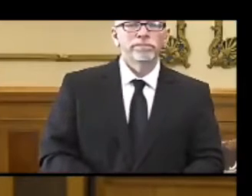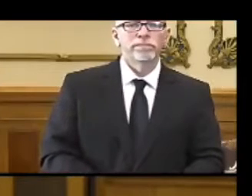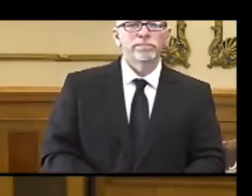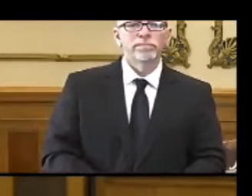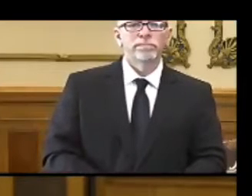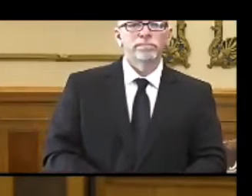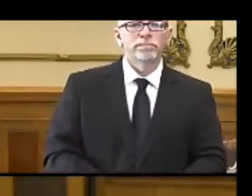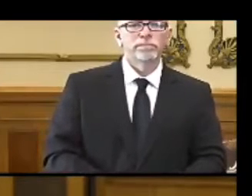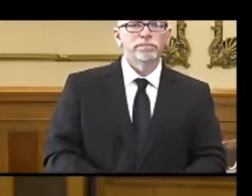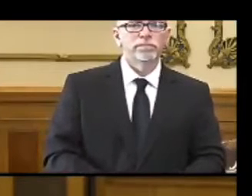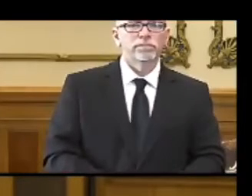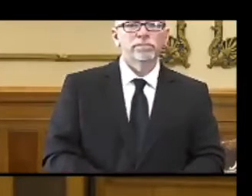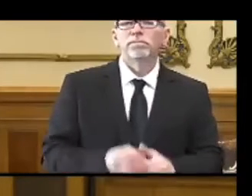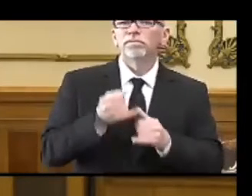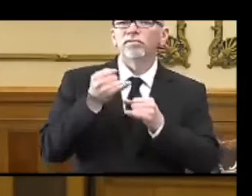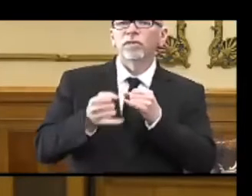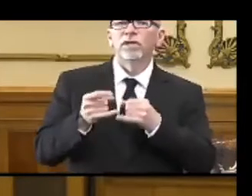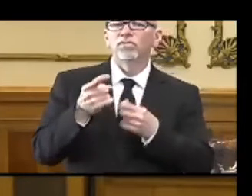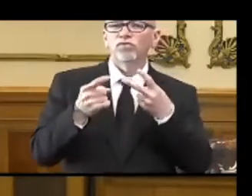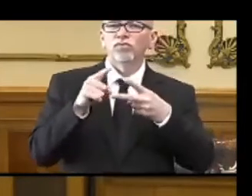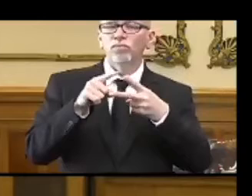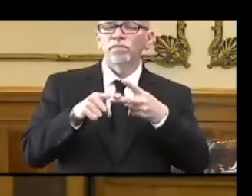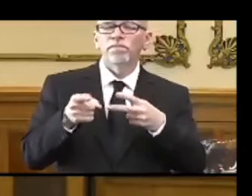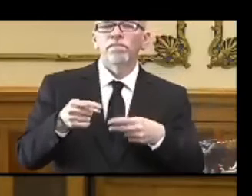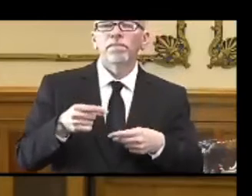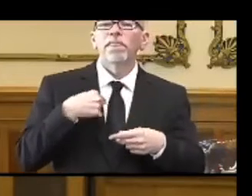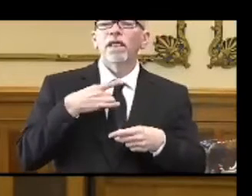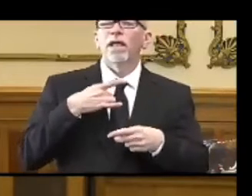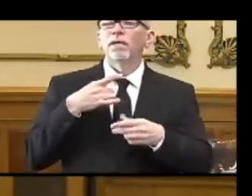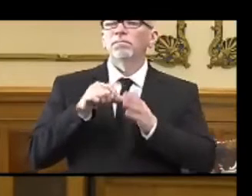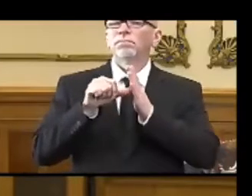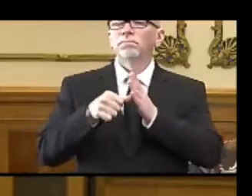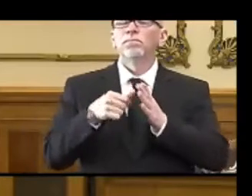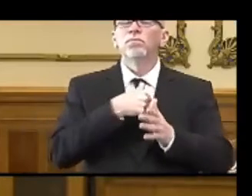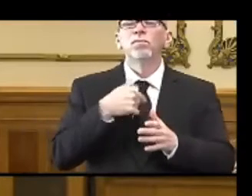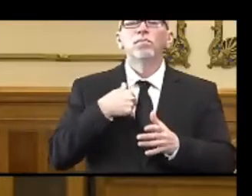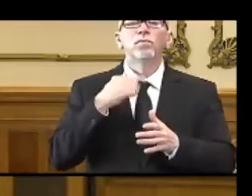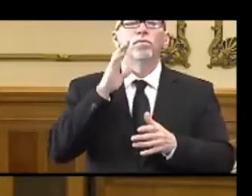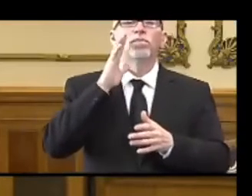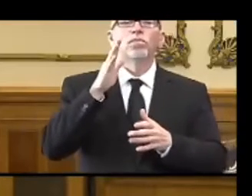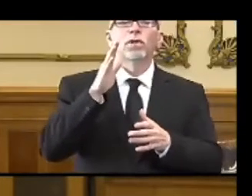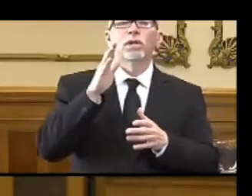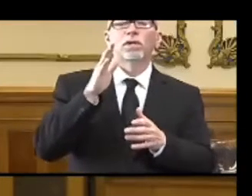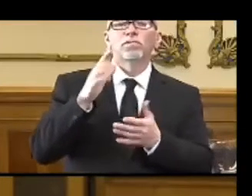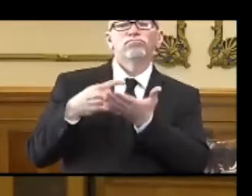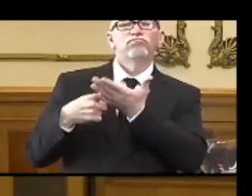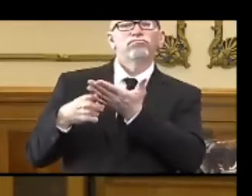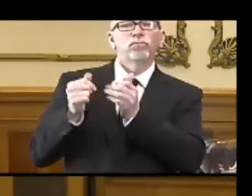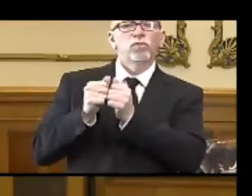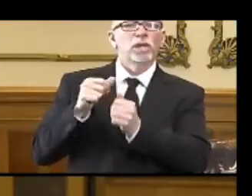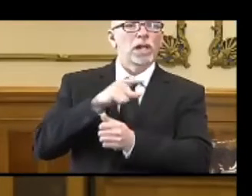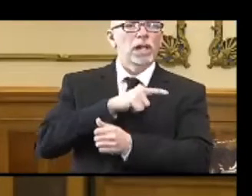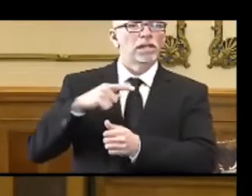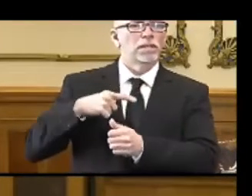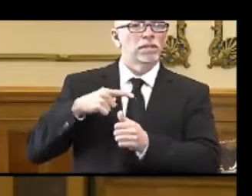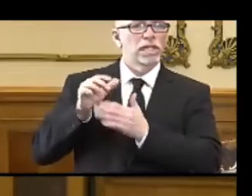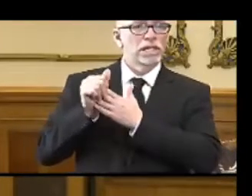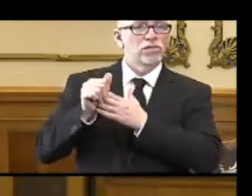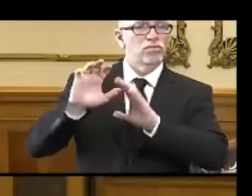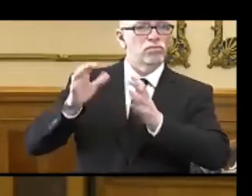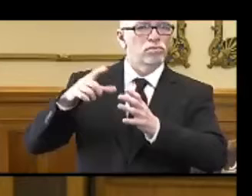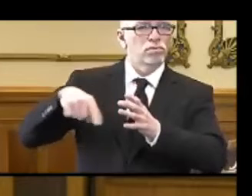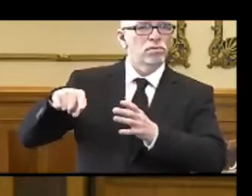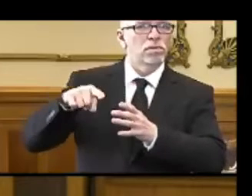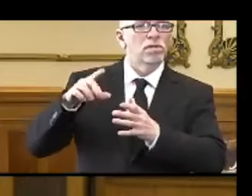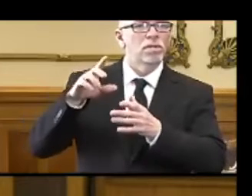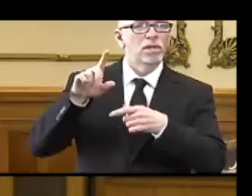Finally, two things I would like to point out. We will be conferring with the legislative leadership regarding the use